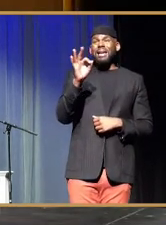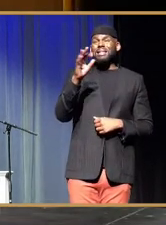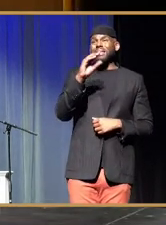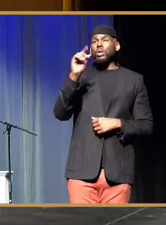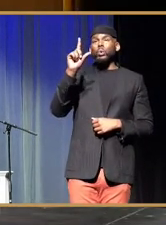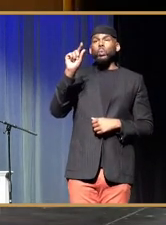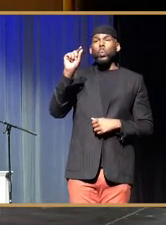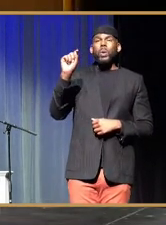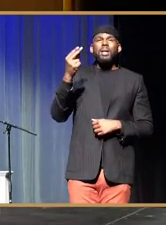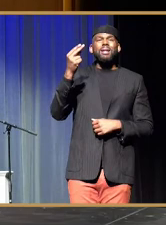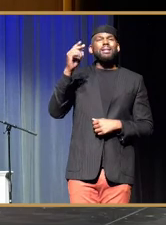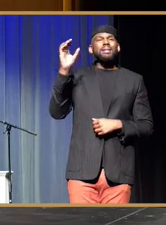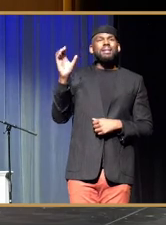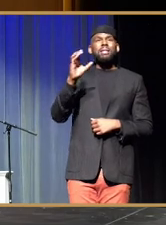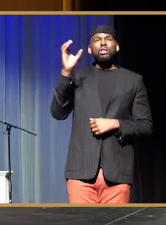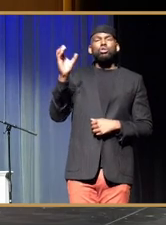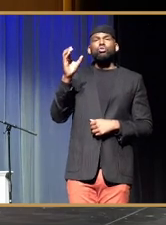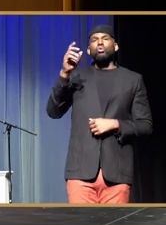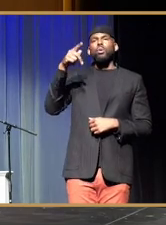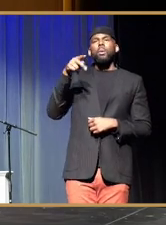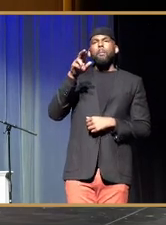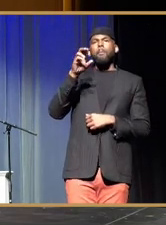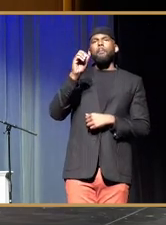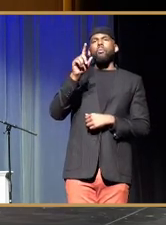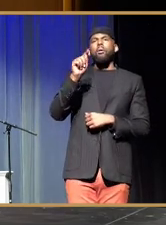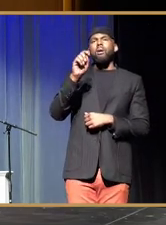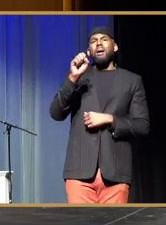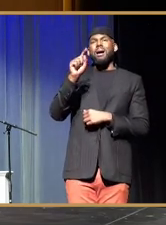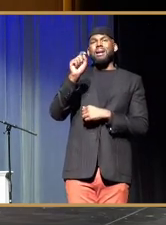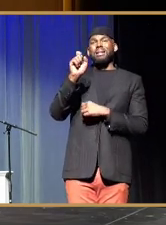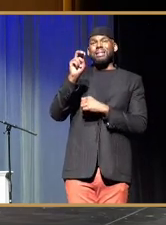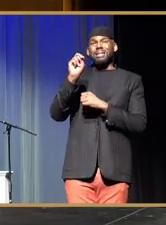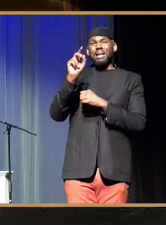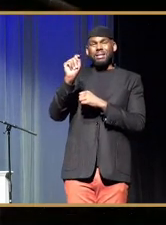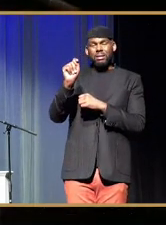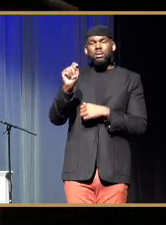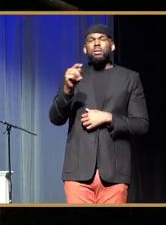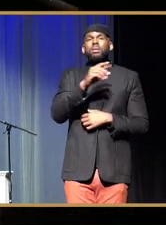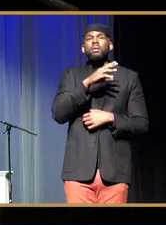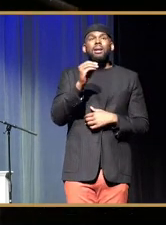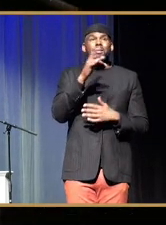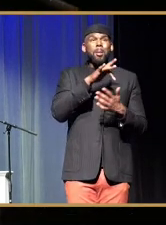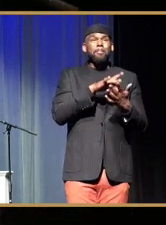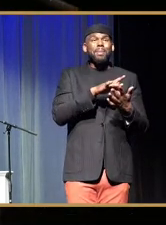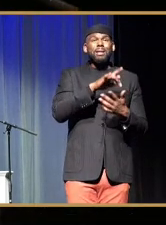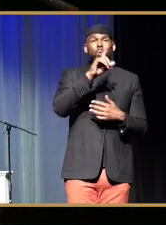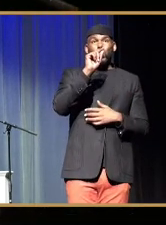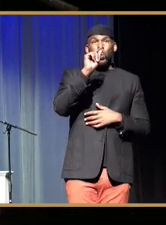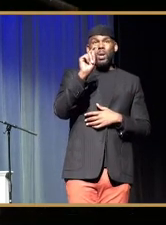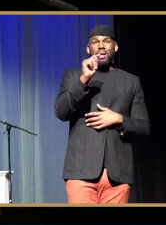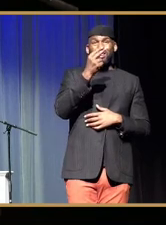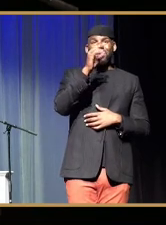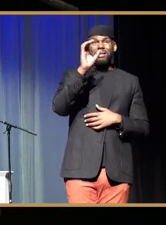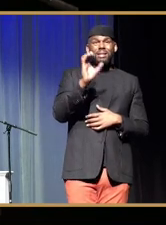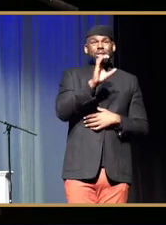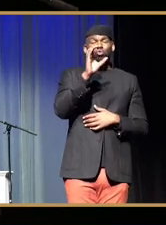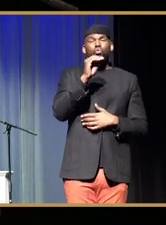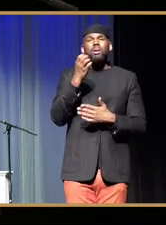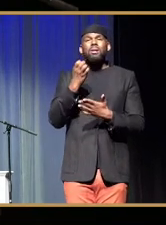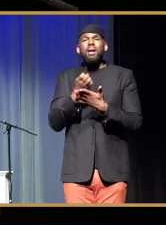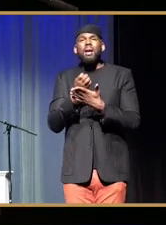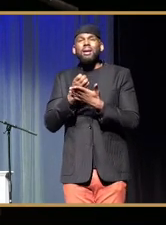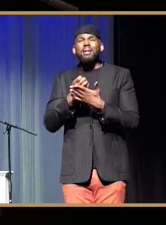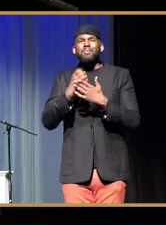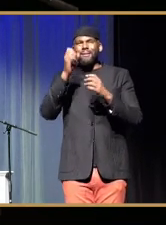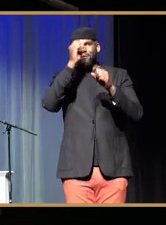20th century Protestantism, the progressive economic populism of the mid-20th century, and an economic